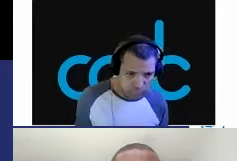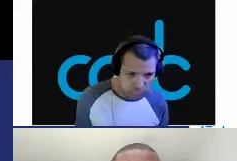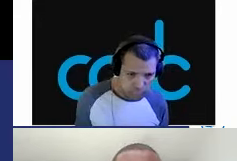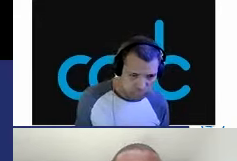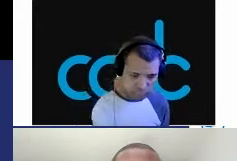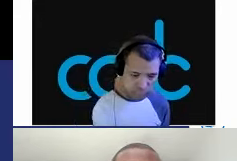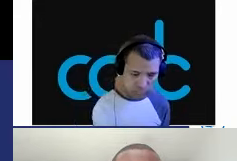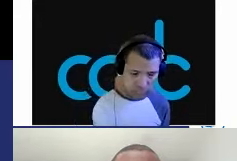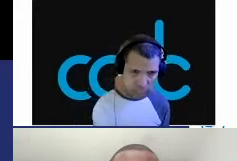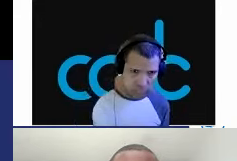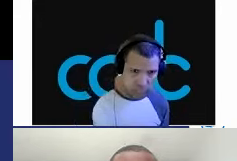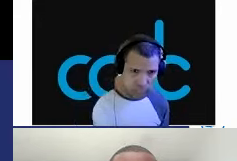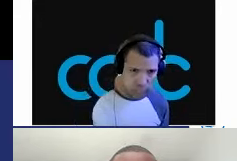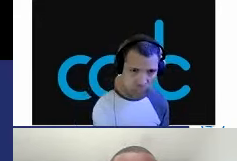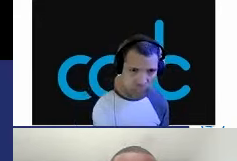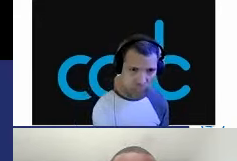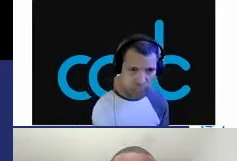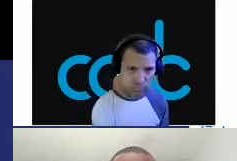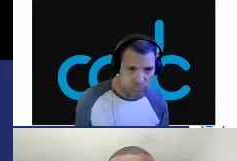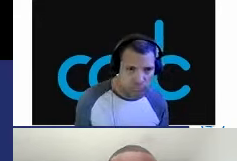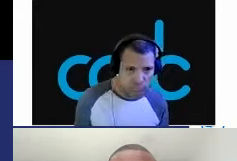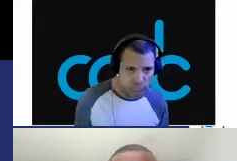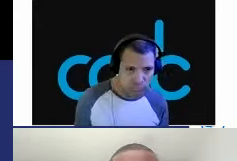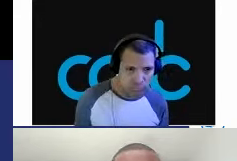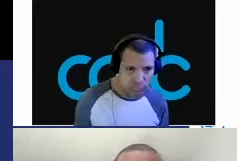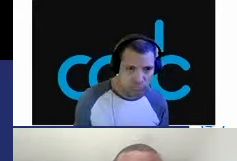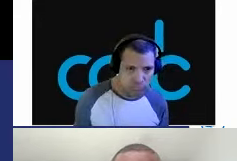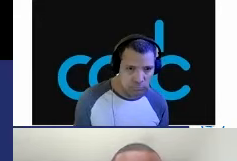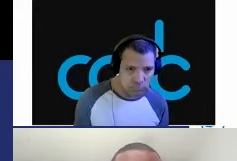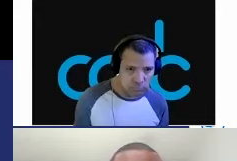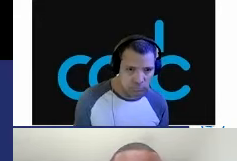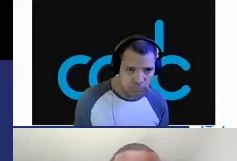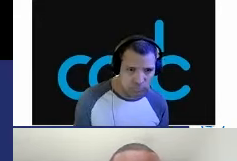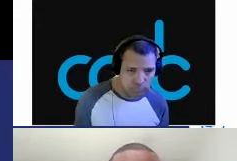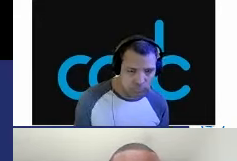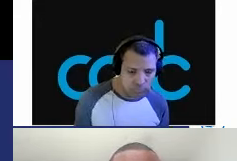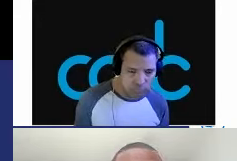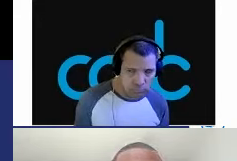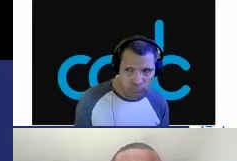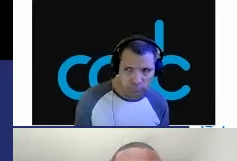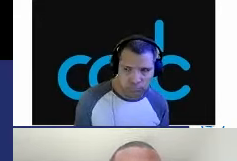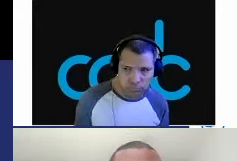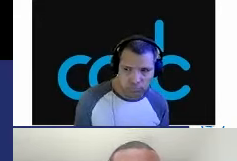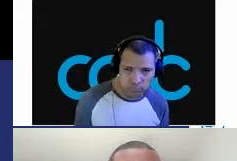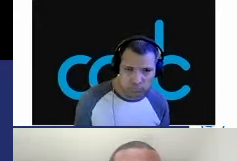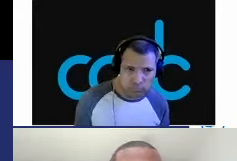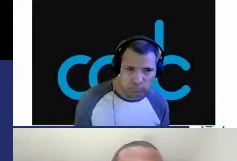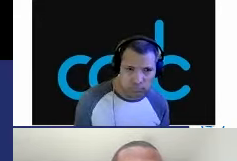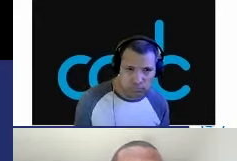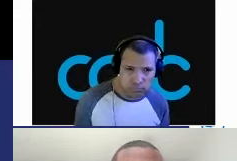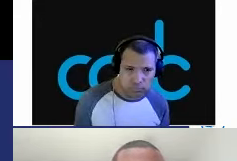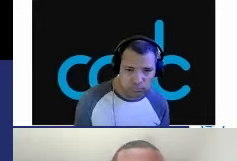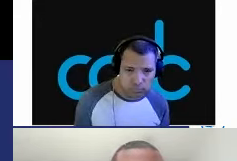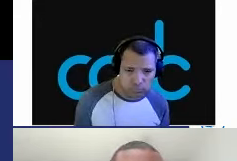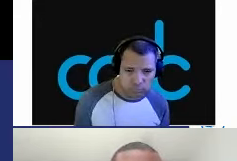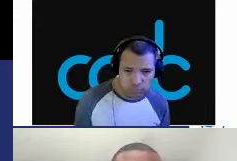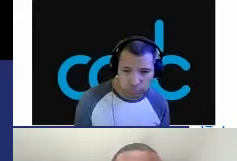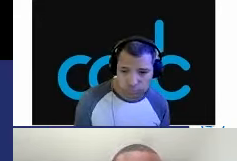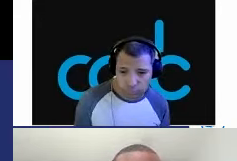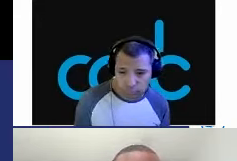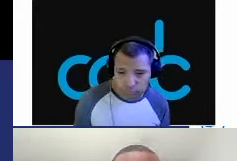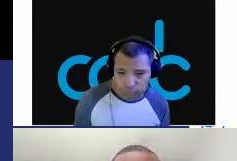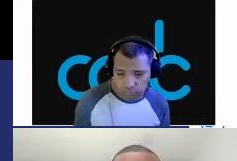are having those care coordinators working with our members to fill out those applications that they're not being re-traumatized and feeling pressured